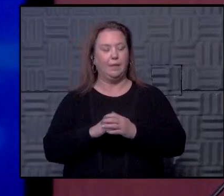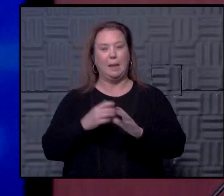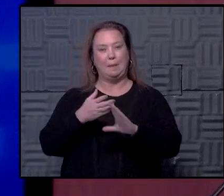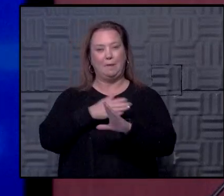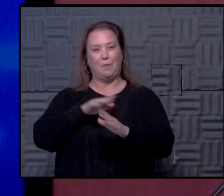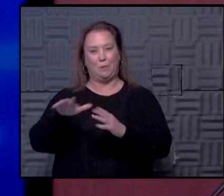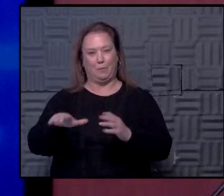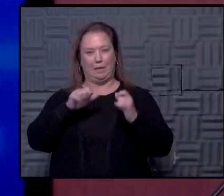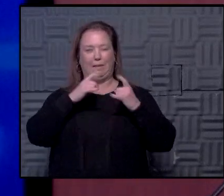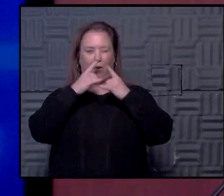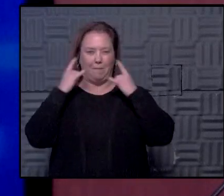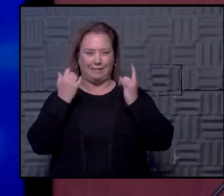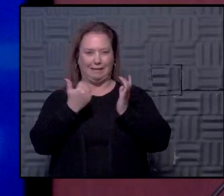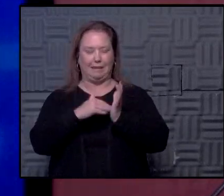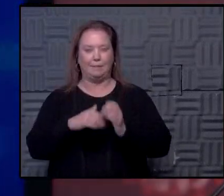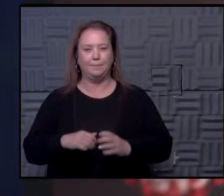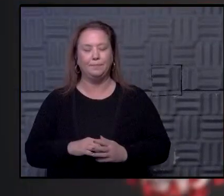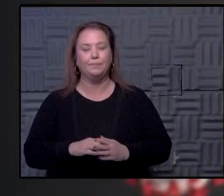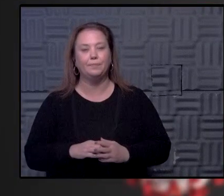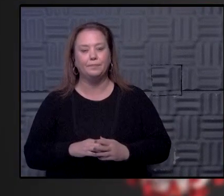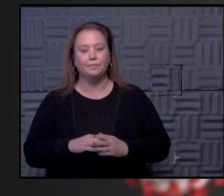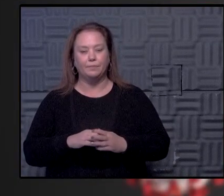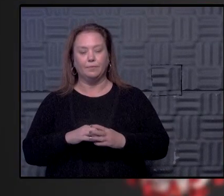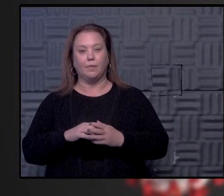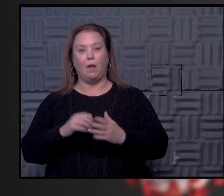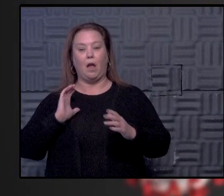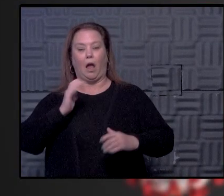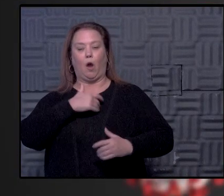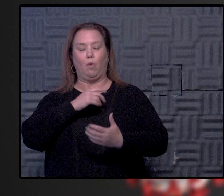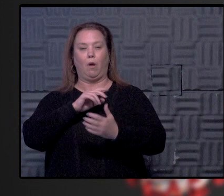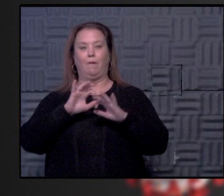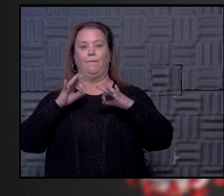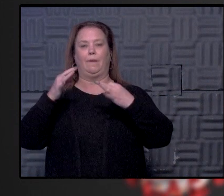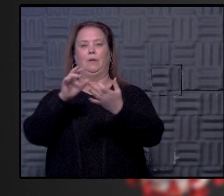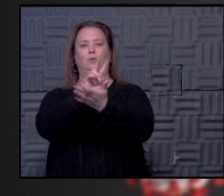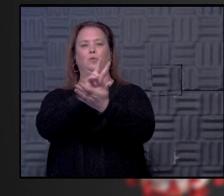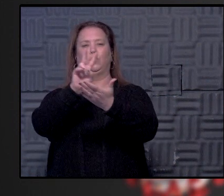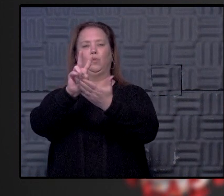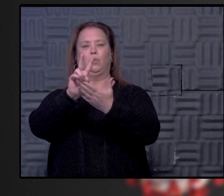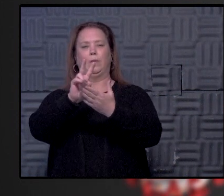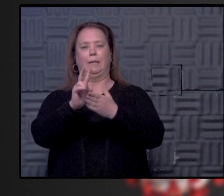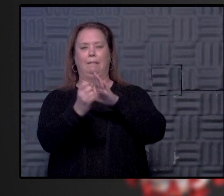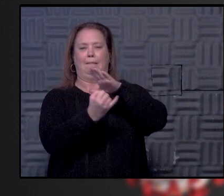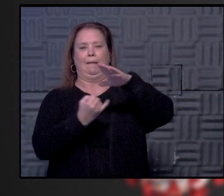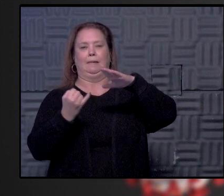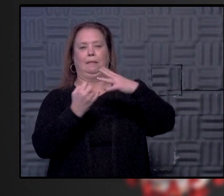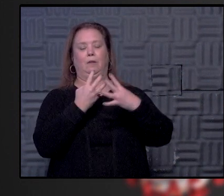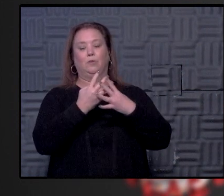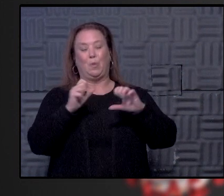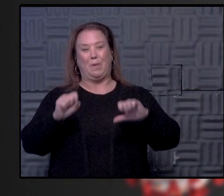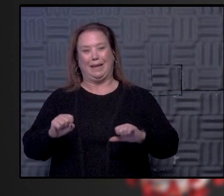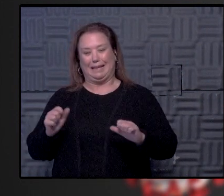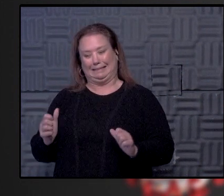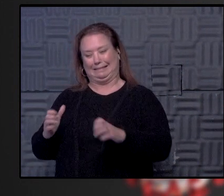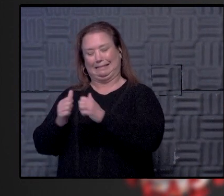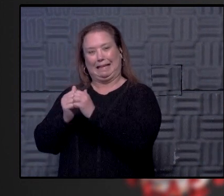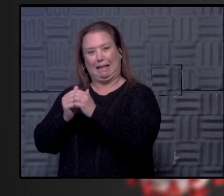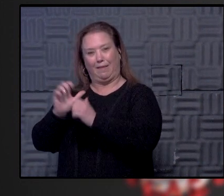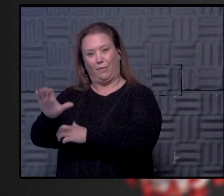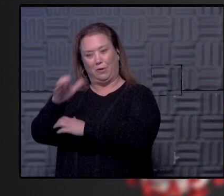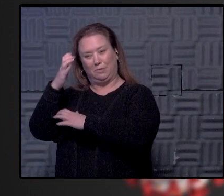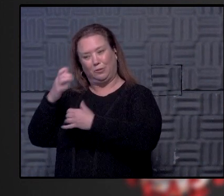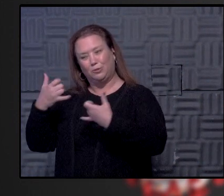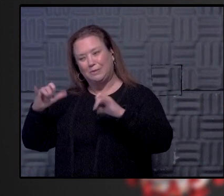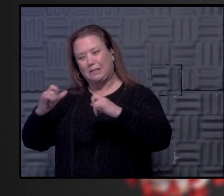on. Yes, we do. Last question. Our family is doing a 2-week strict quarantine to spend Christmas together indoors. Should we still mask